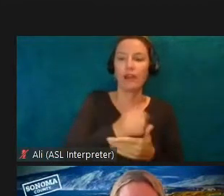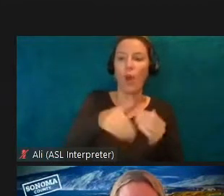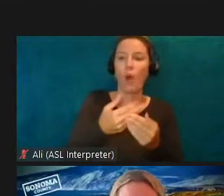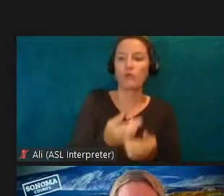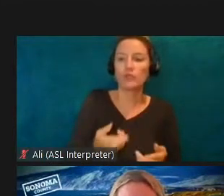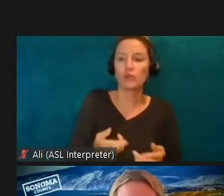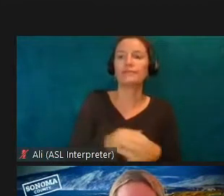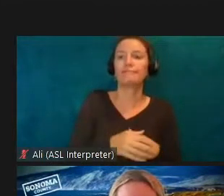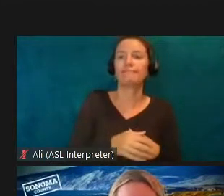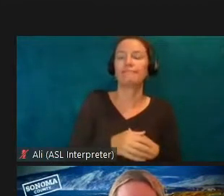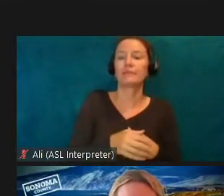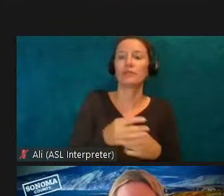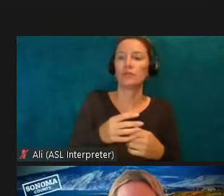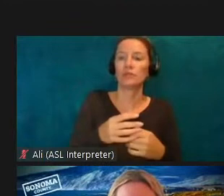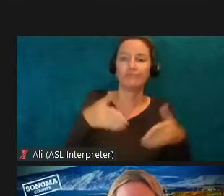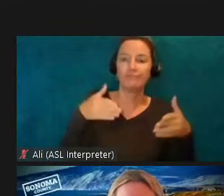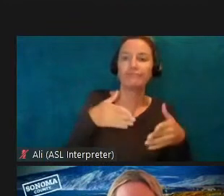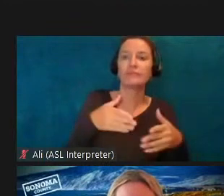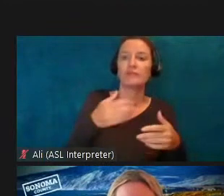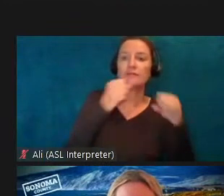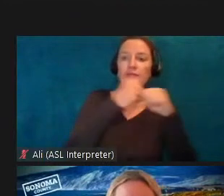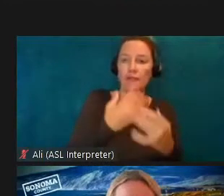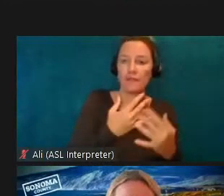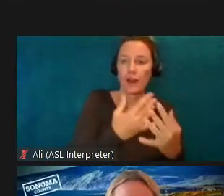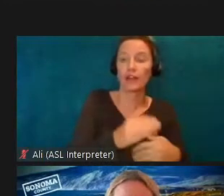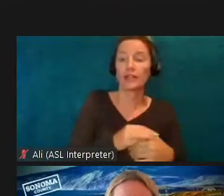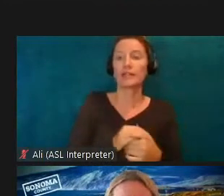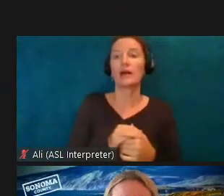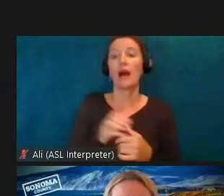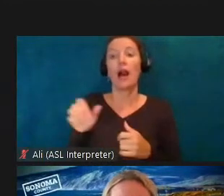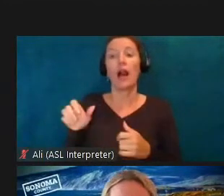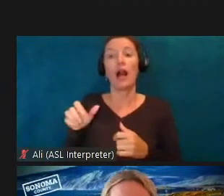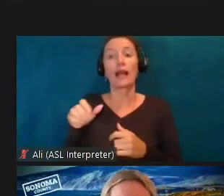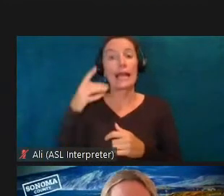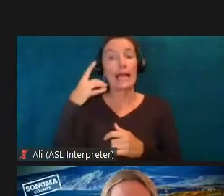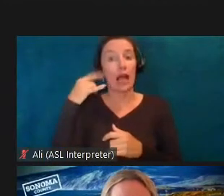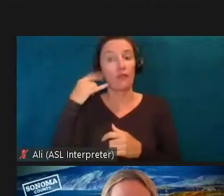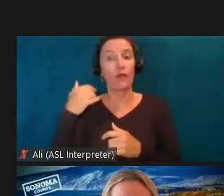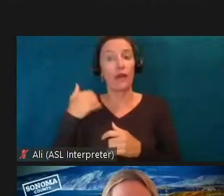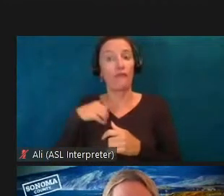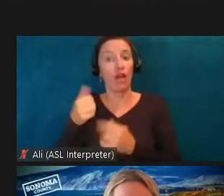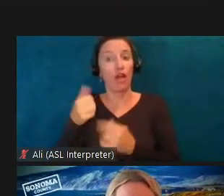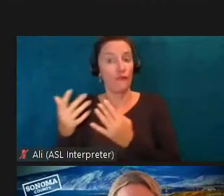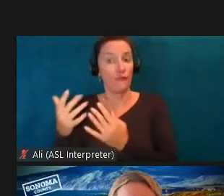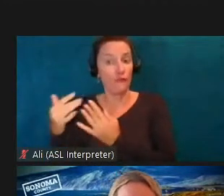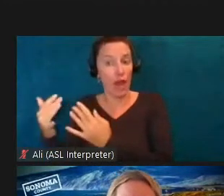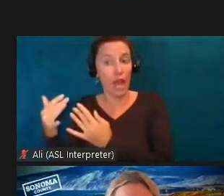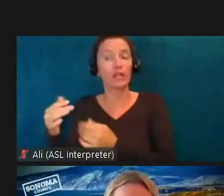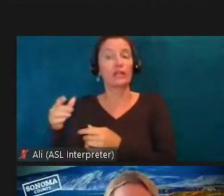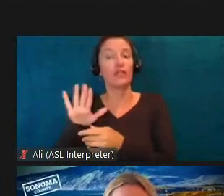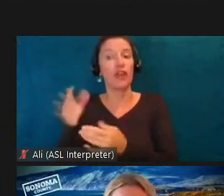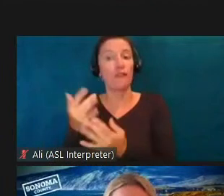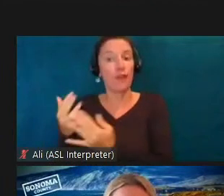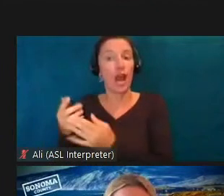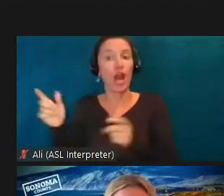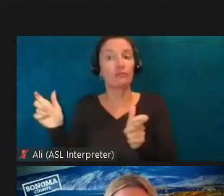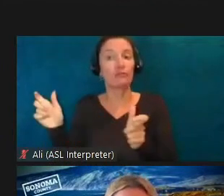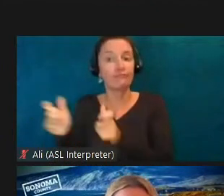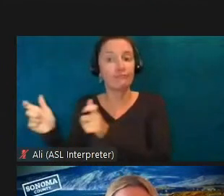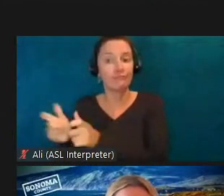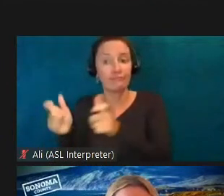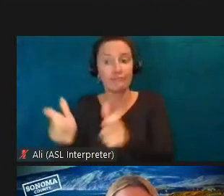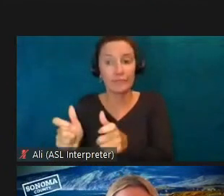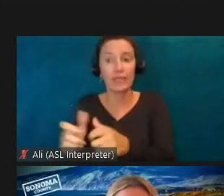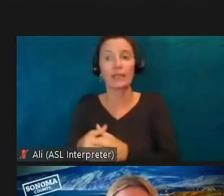to see resources come in. As fires diminish in other parts of the state, we continue to see both mutual aid from the state mutual